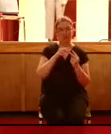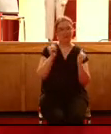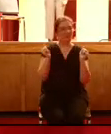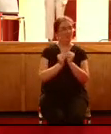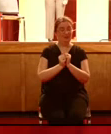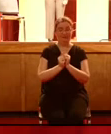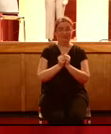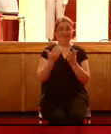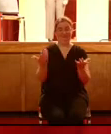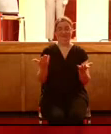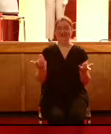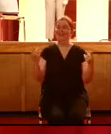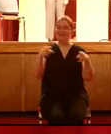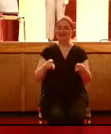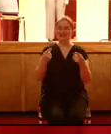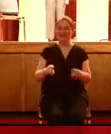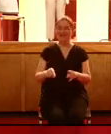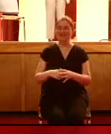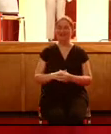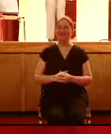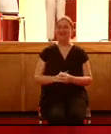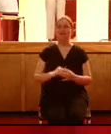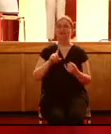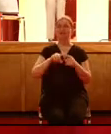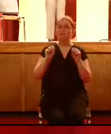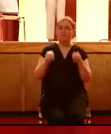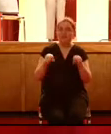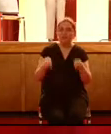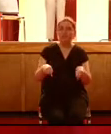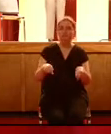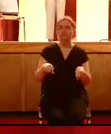event, to be able to,